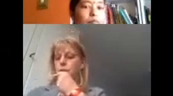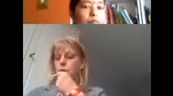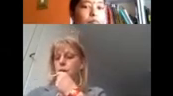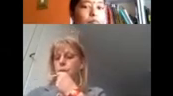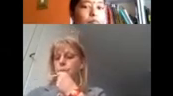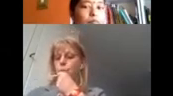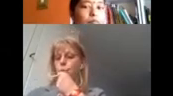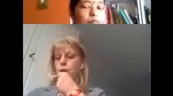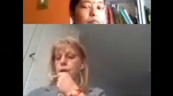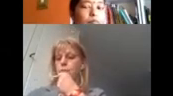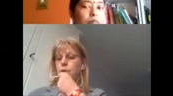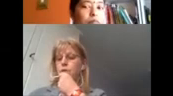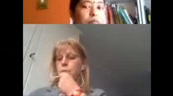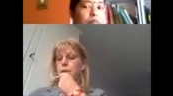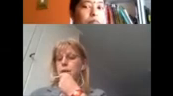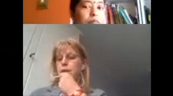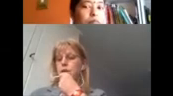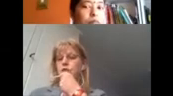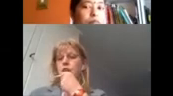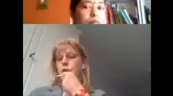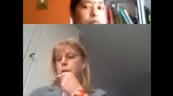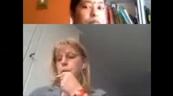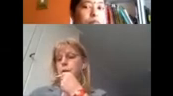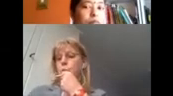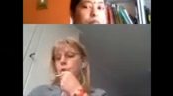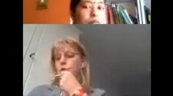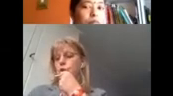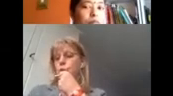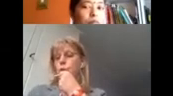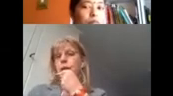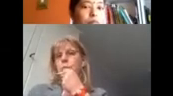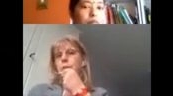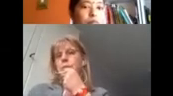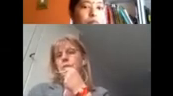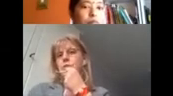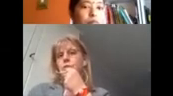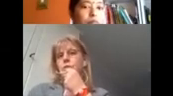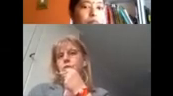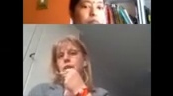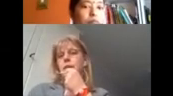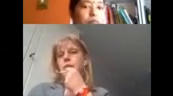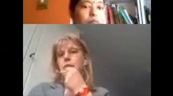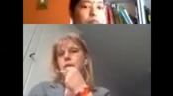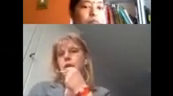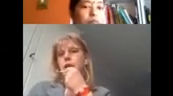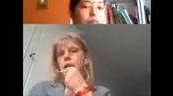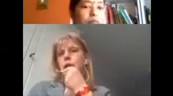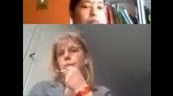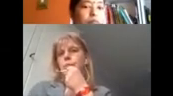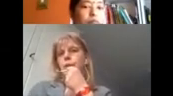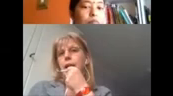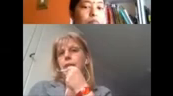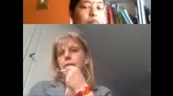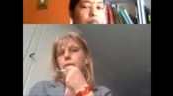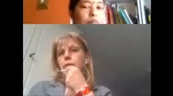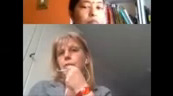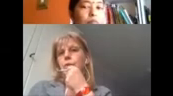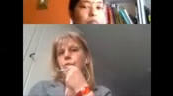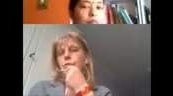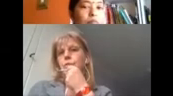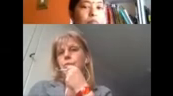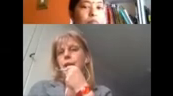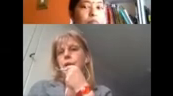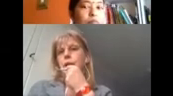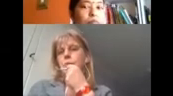next week, I'm going to be sharing a bit about what we do, a little bit about the softer skills, and